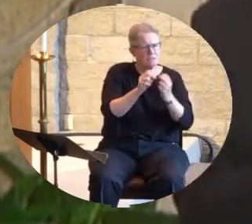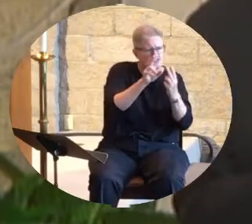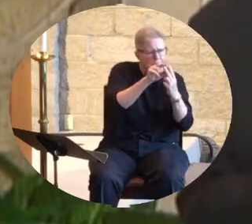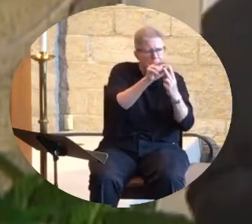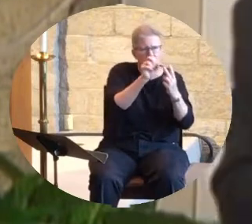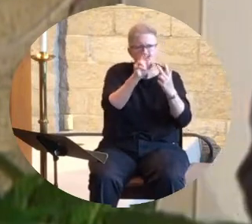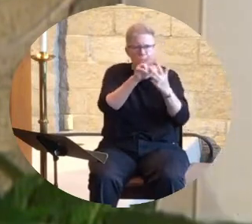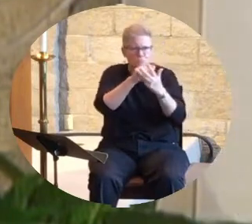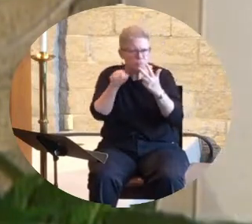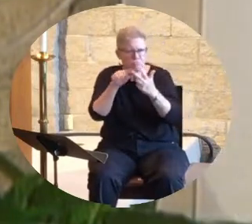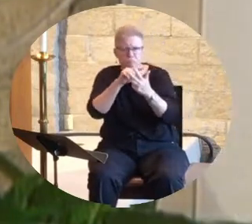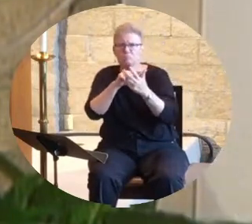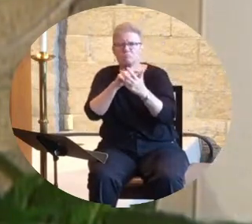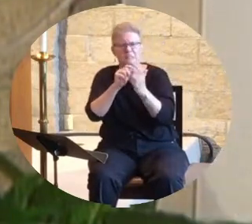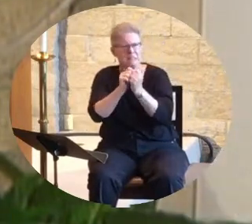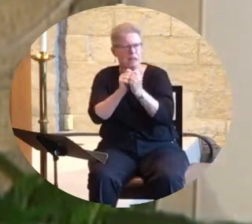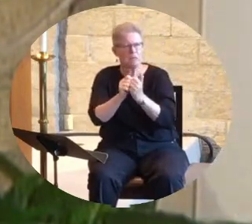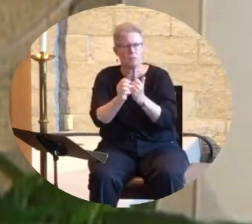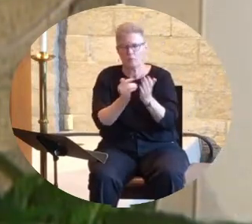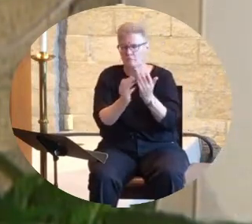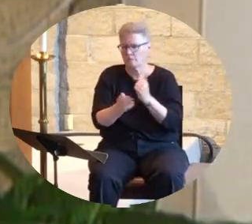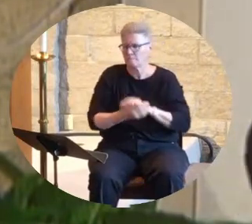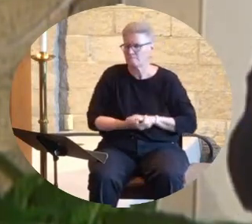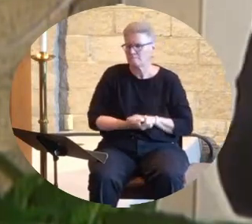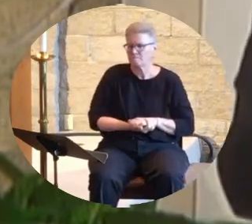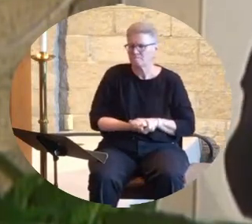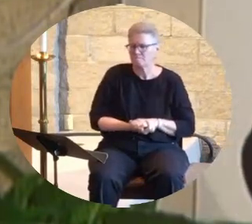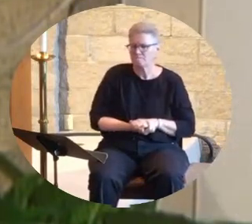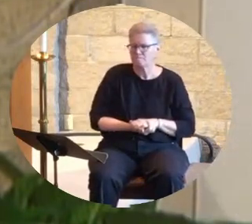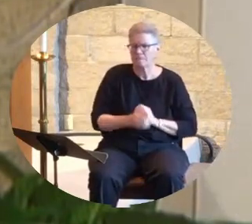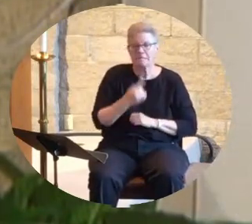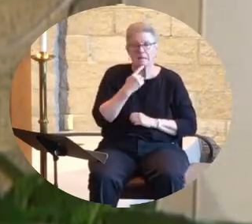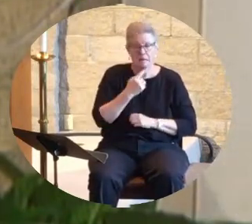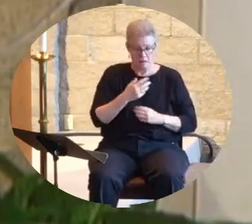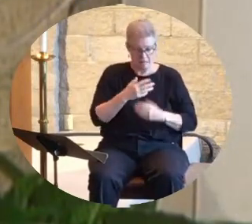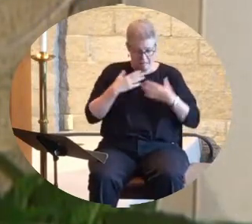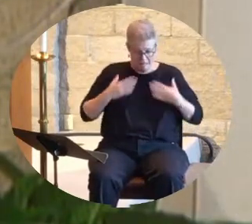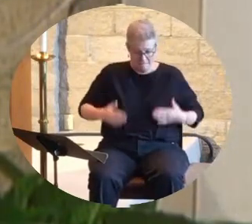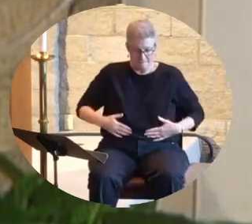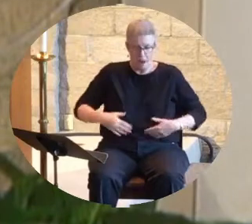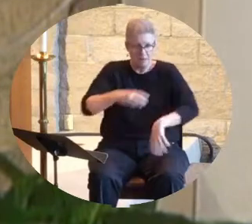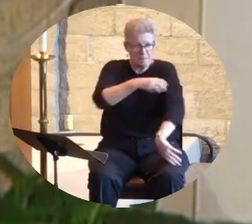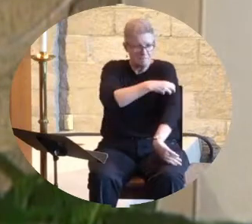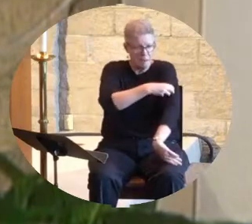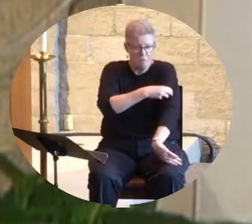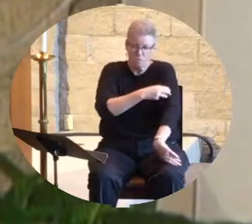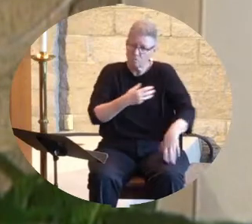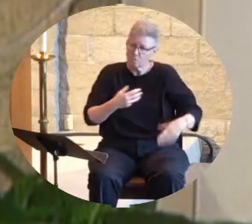know, the power of the body is strength. Strength. And he's talking about